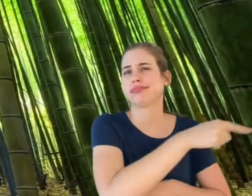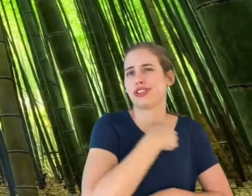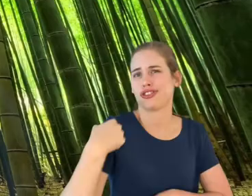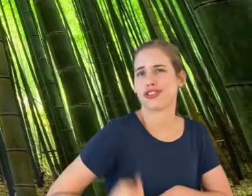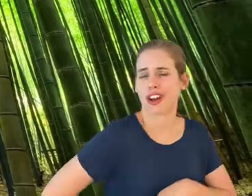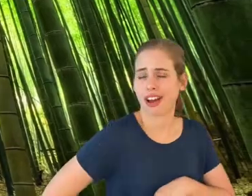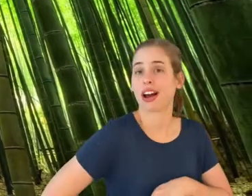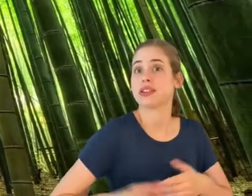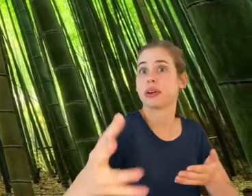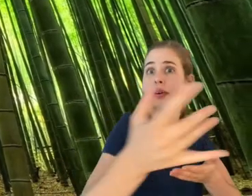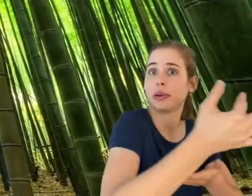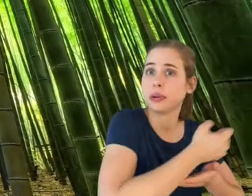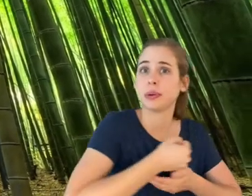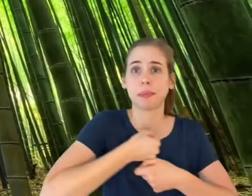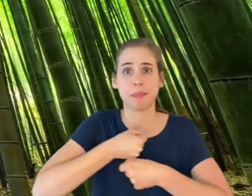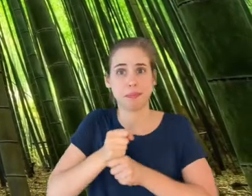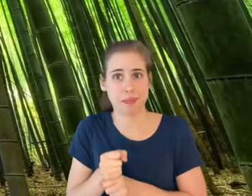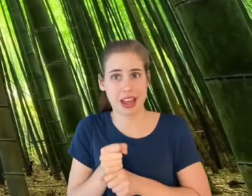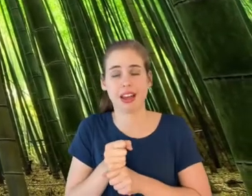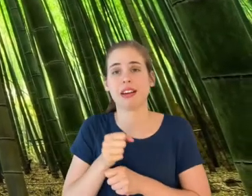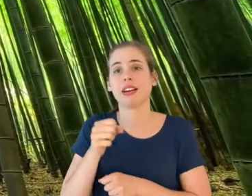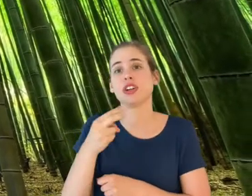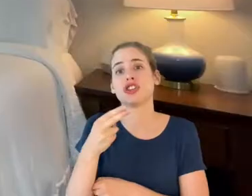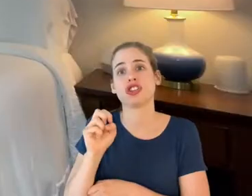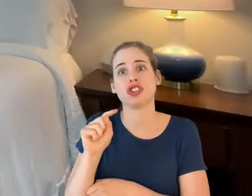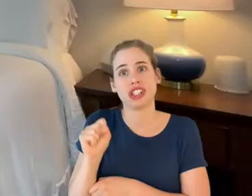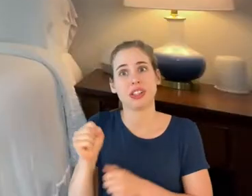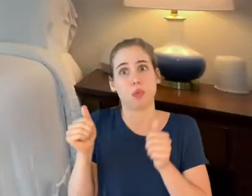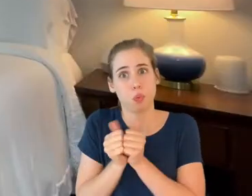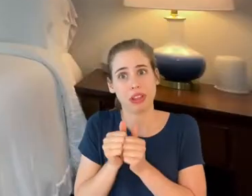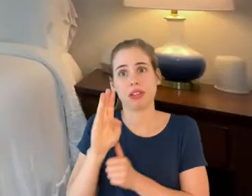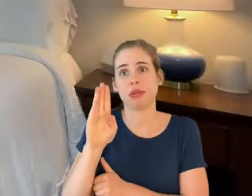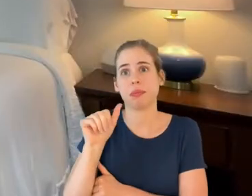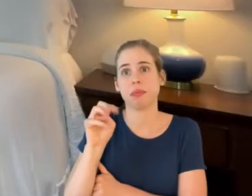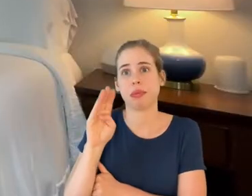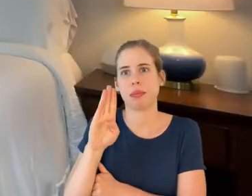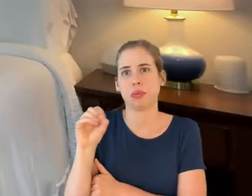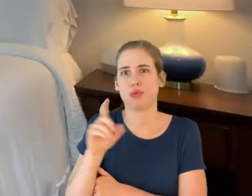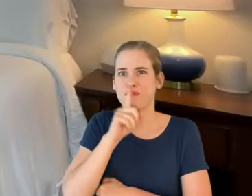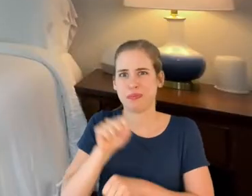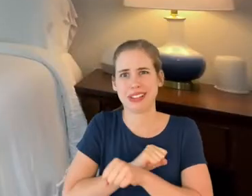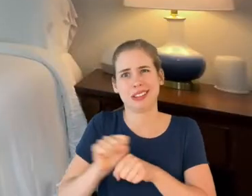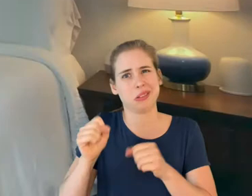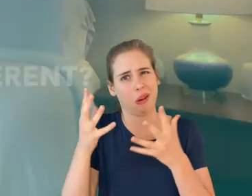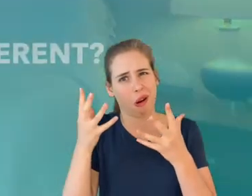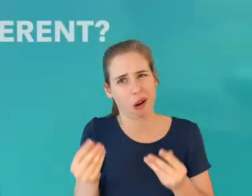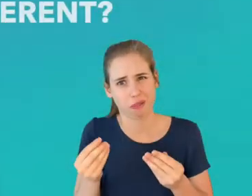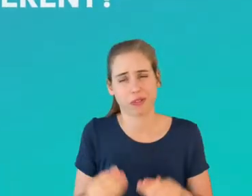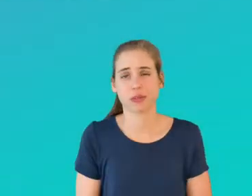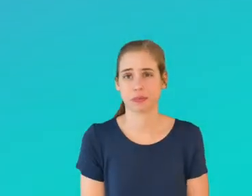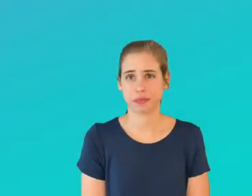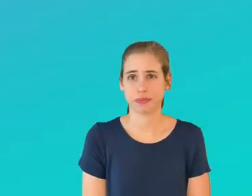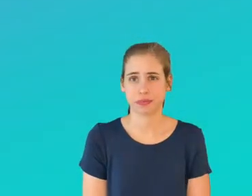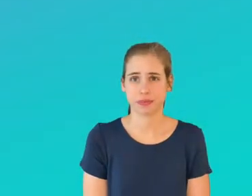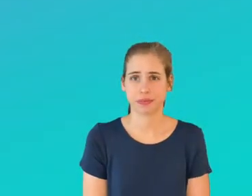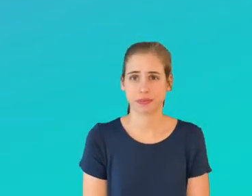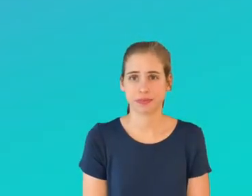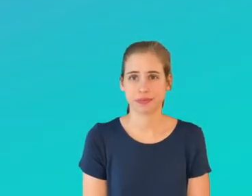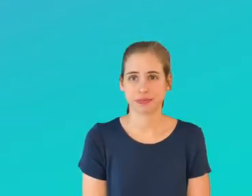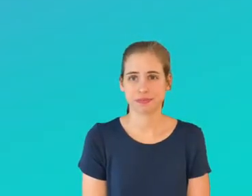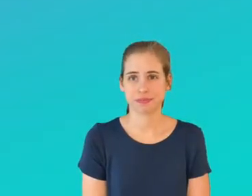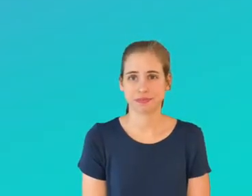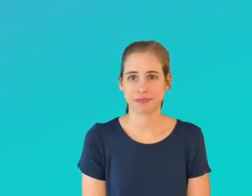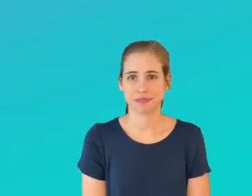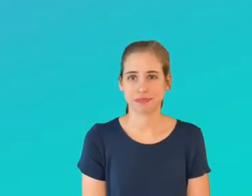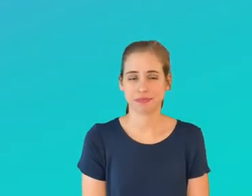bamboo materials that they use. And it is one of the softest things I've ever felt.